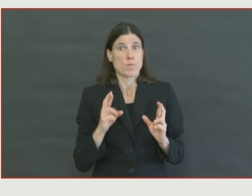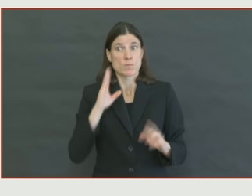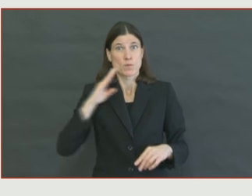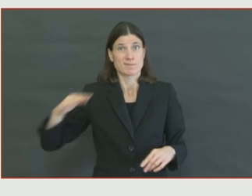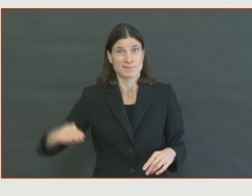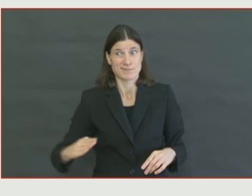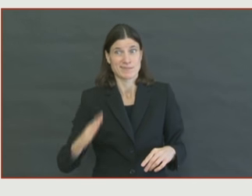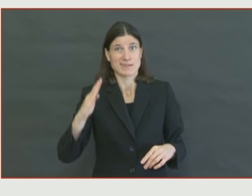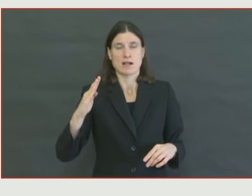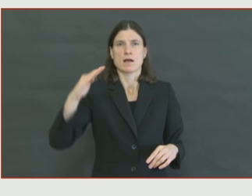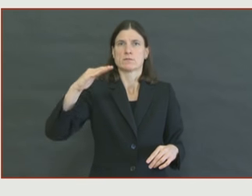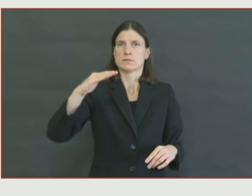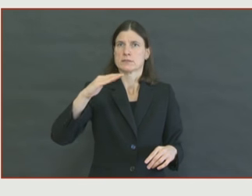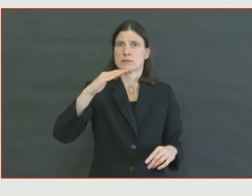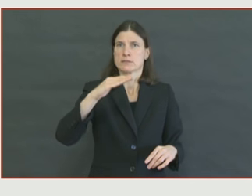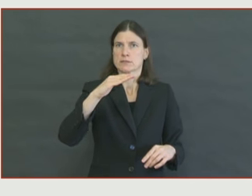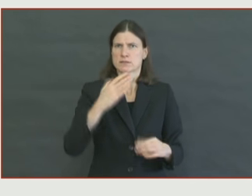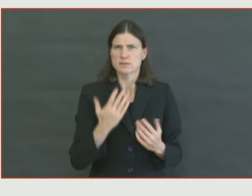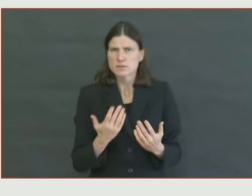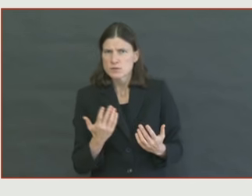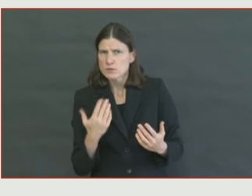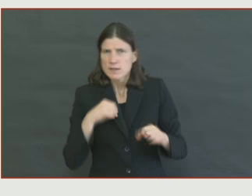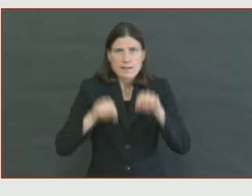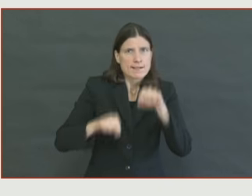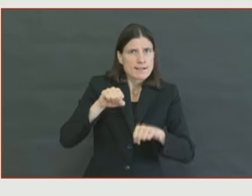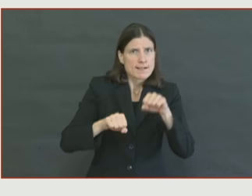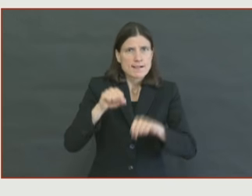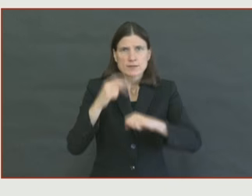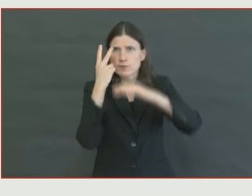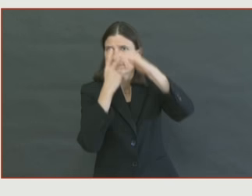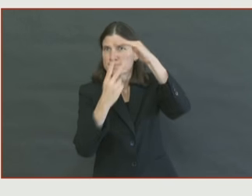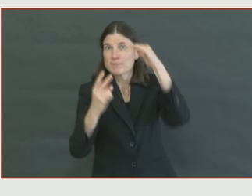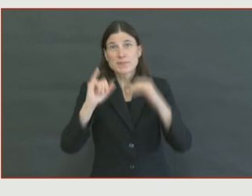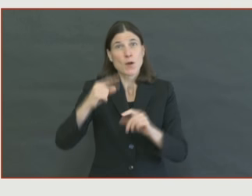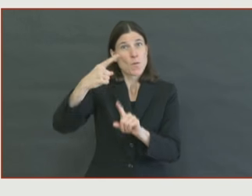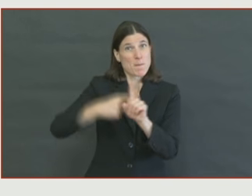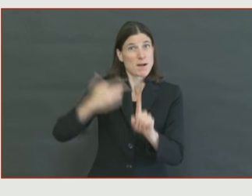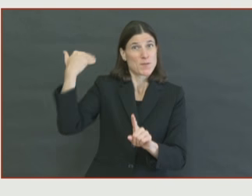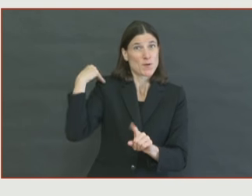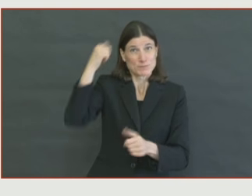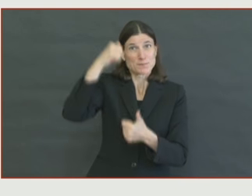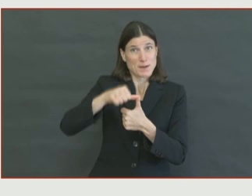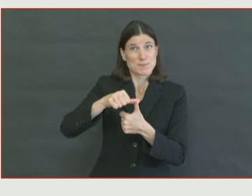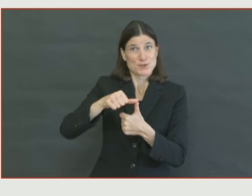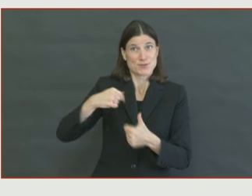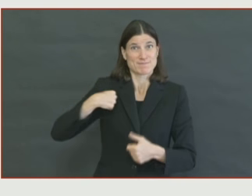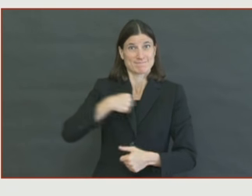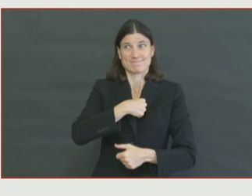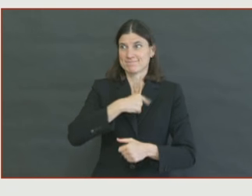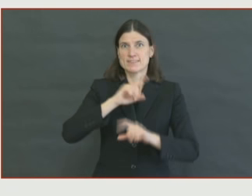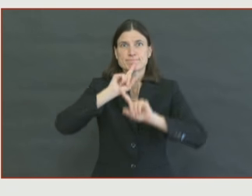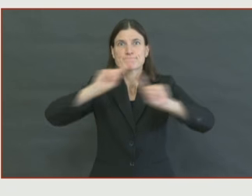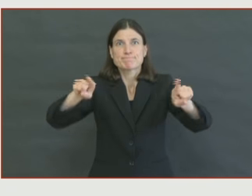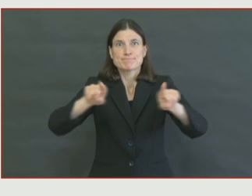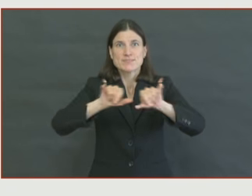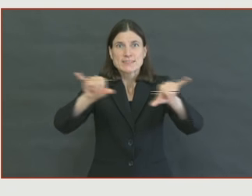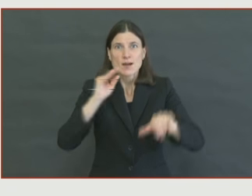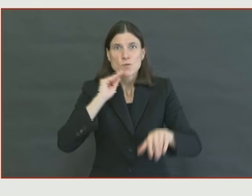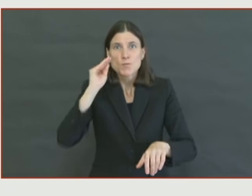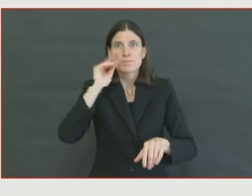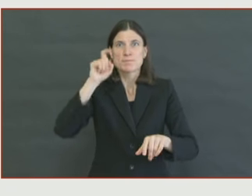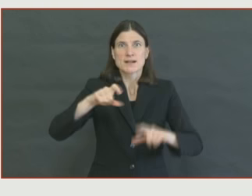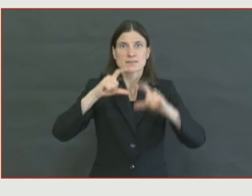sure. And so at that time, a month or so ago, we were looking at models which showed really devastating numbers